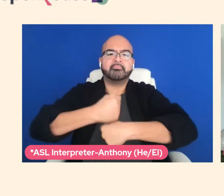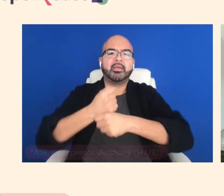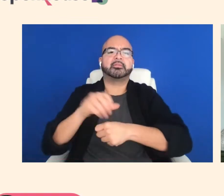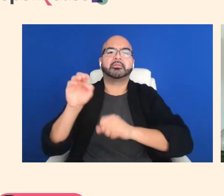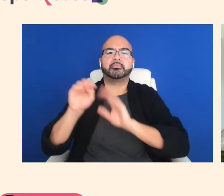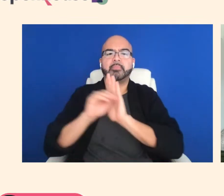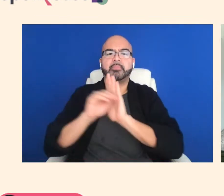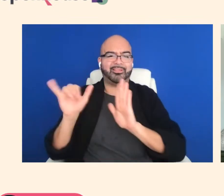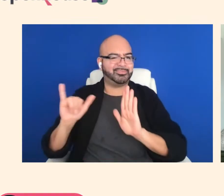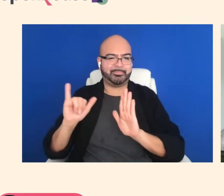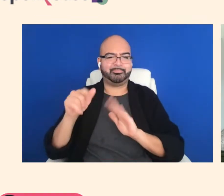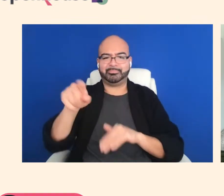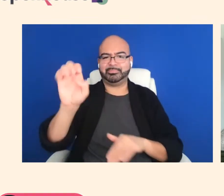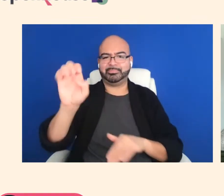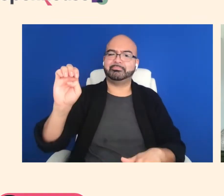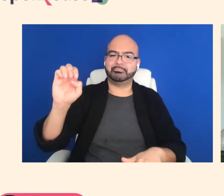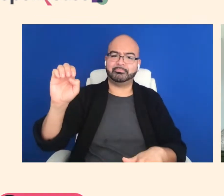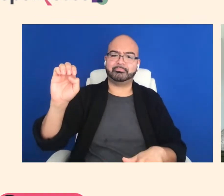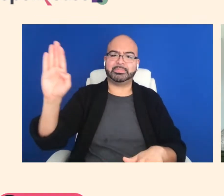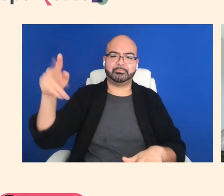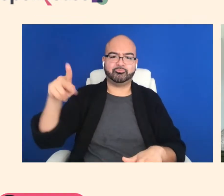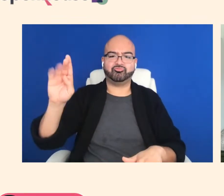EB-Prex?